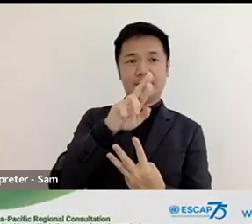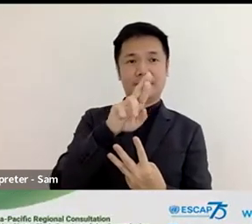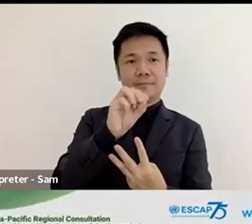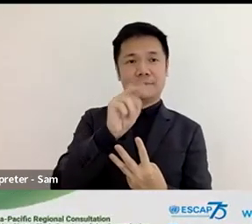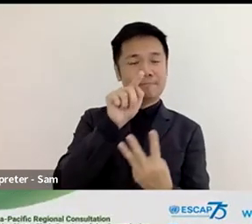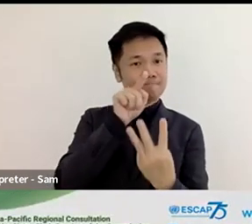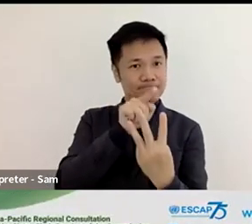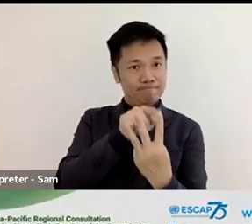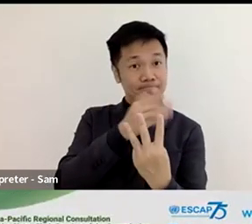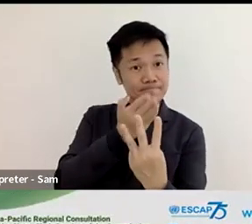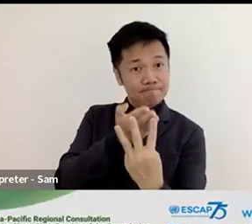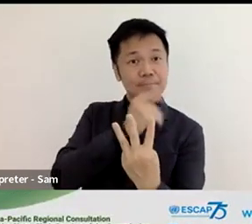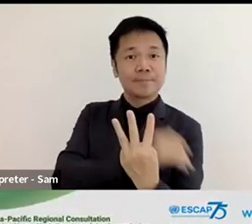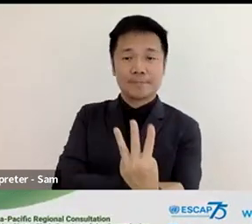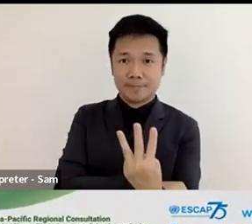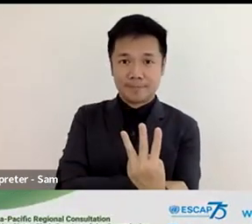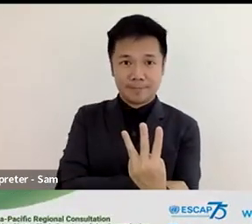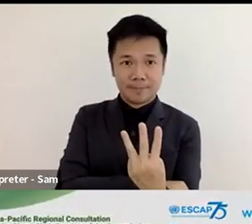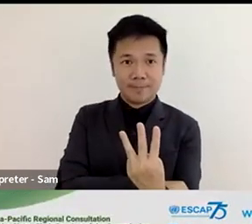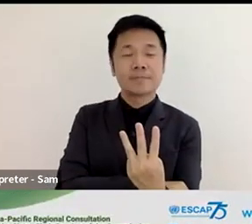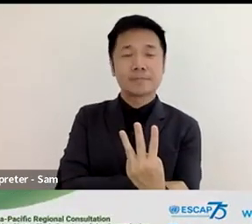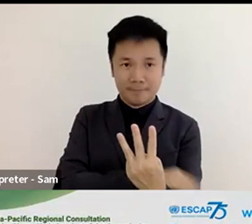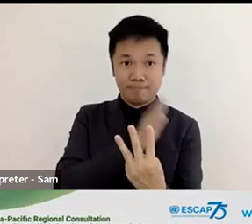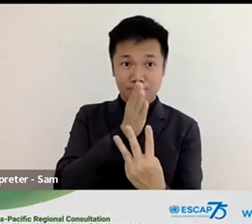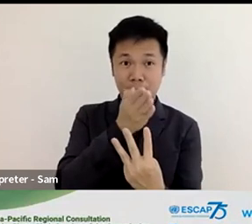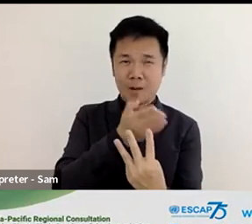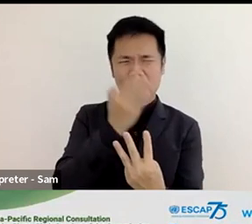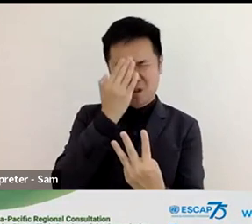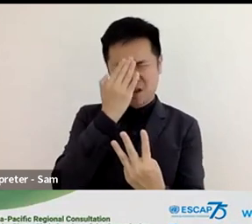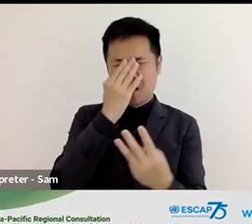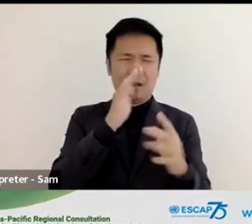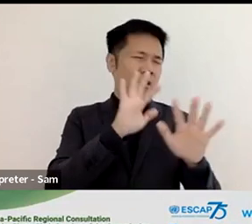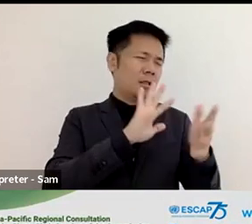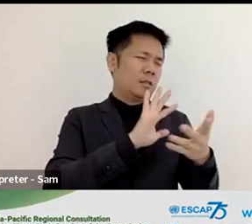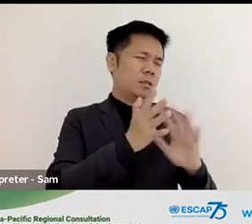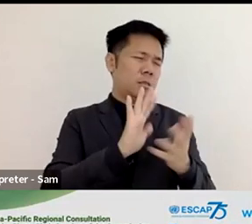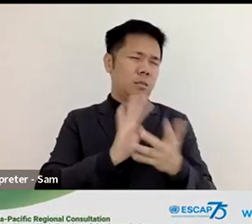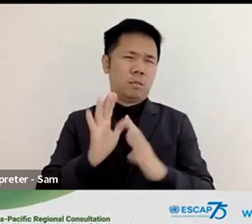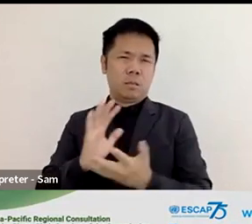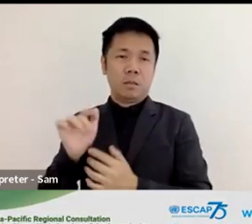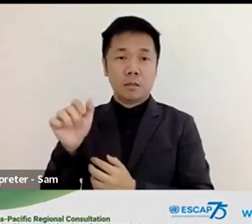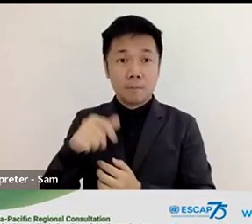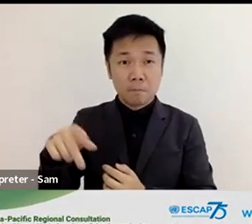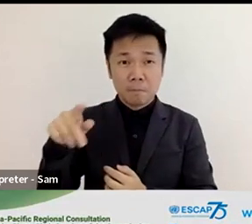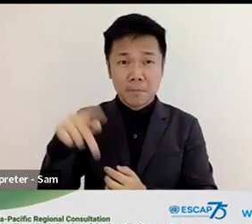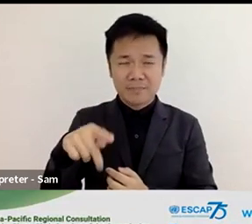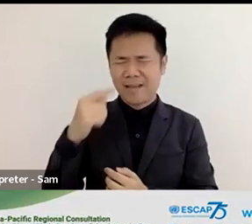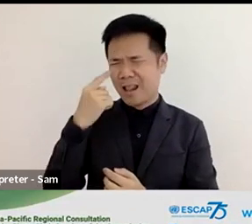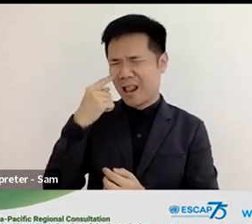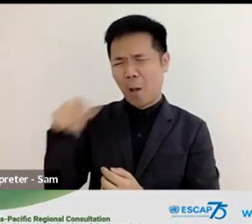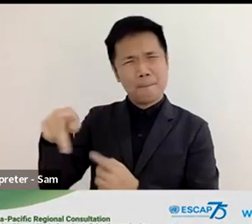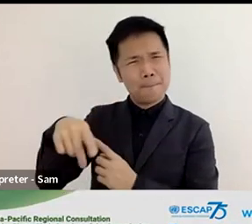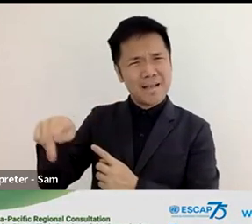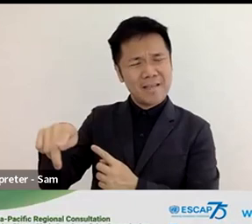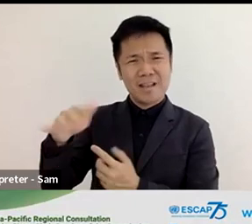As currently we all aware of the disaster is happening in the Pacific, and the Pacific is on the front line